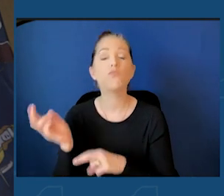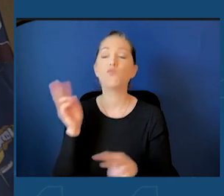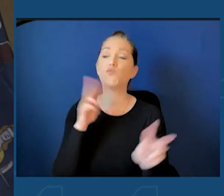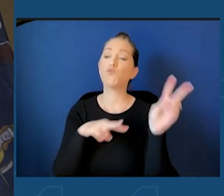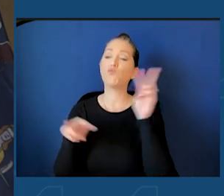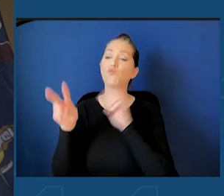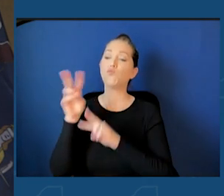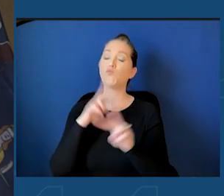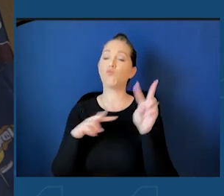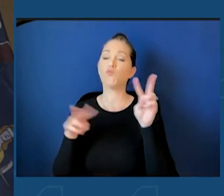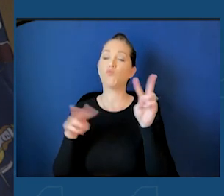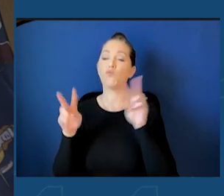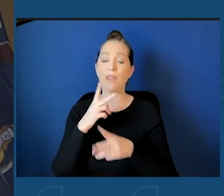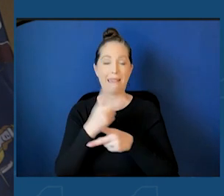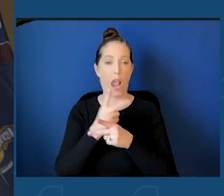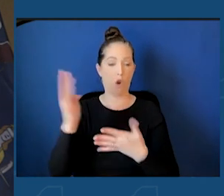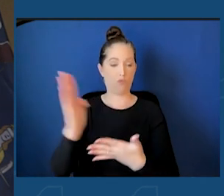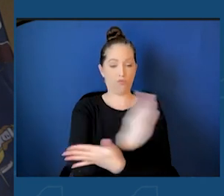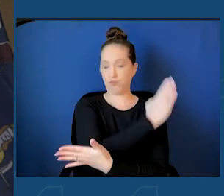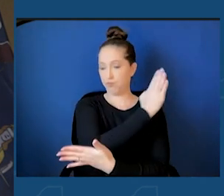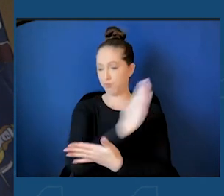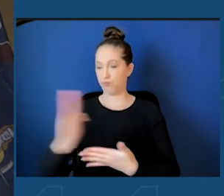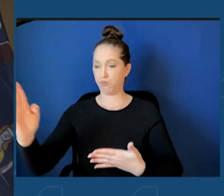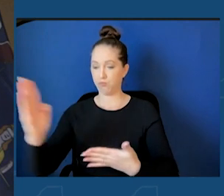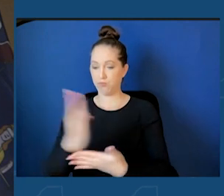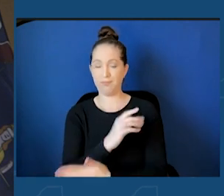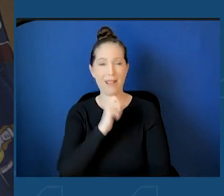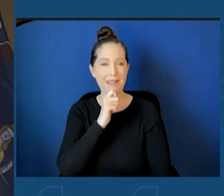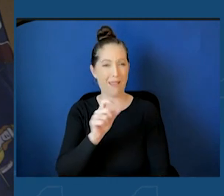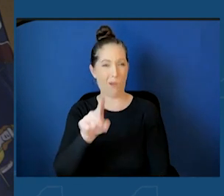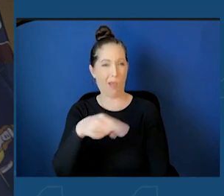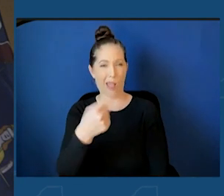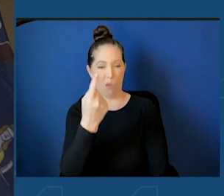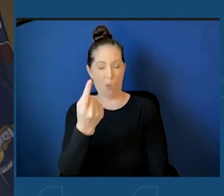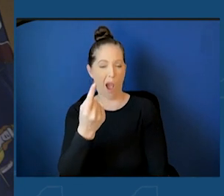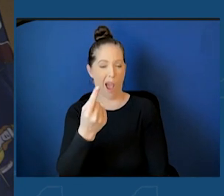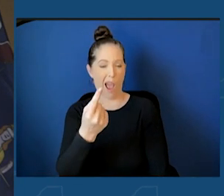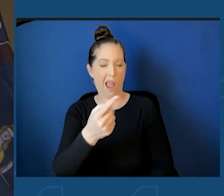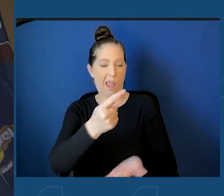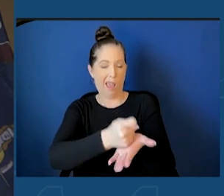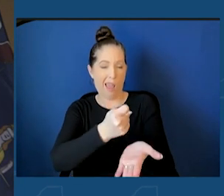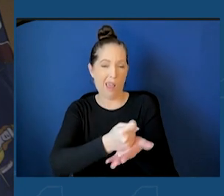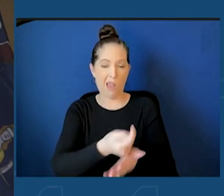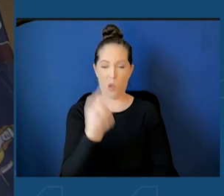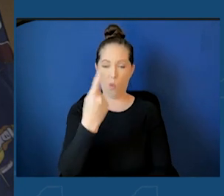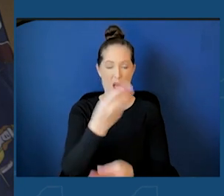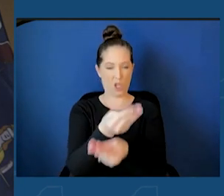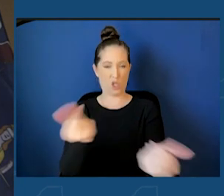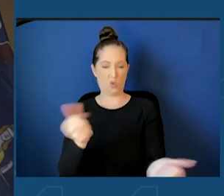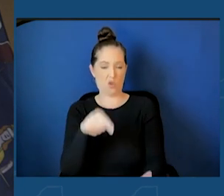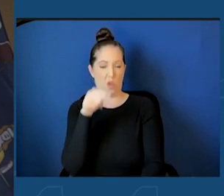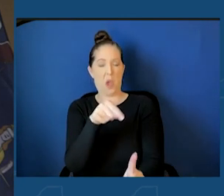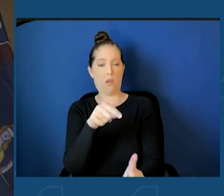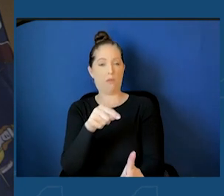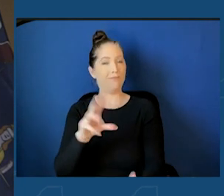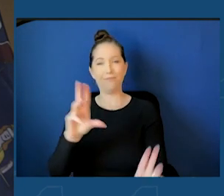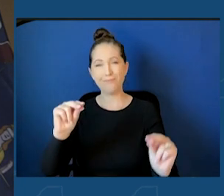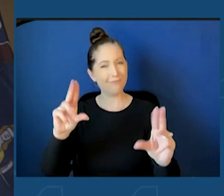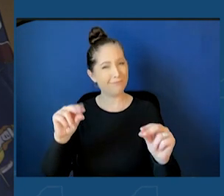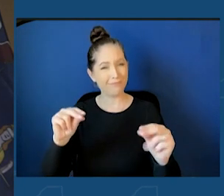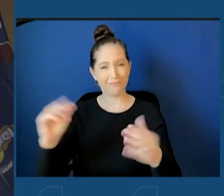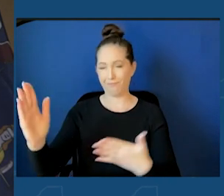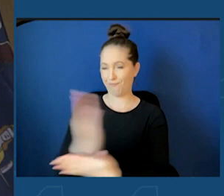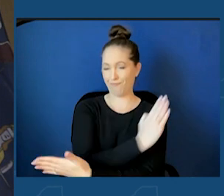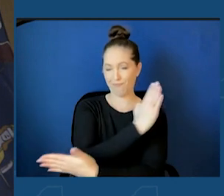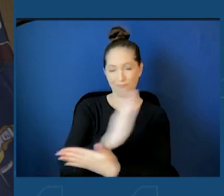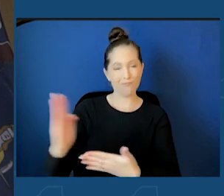continuum of care. There's not one place and one therapy, one solution. It's the whole continuum of what we offer people who